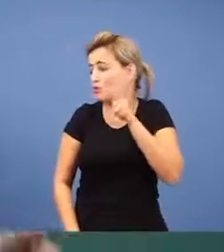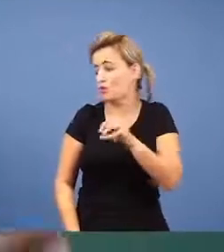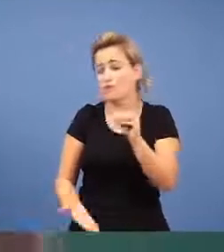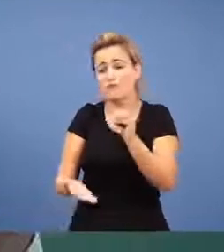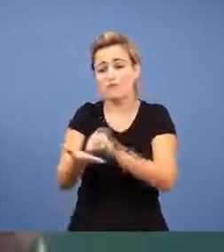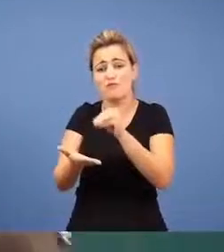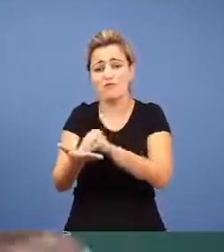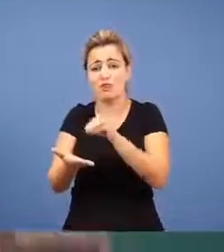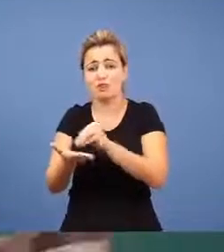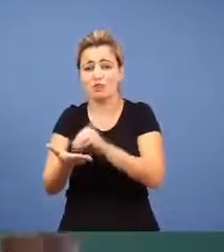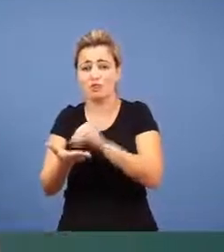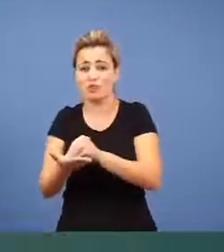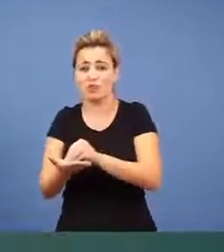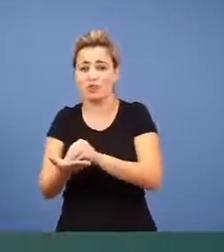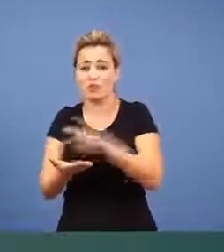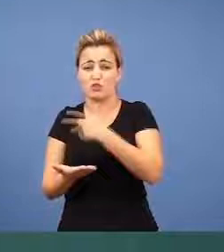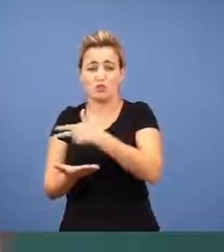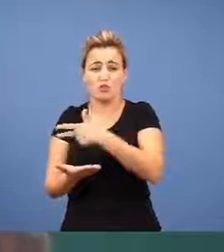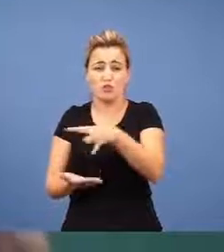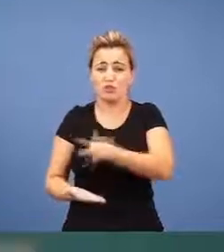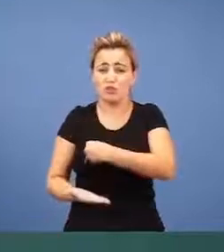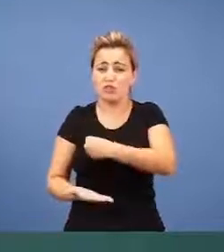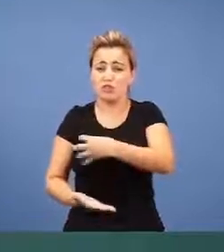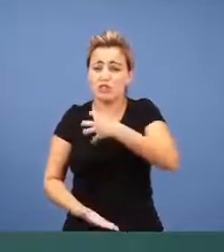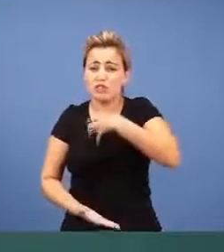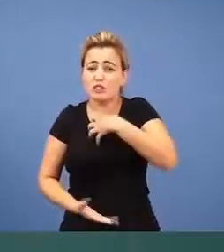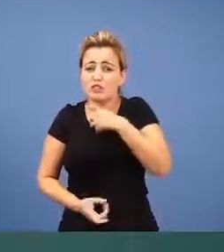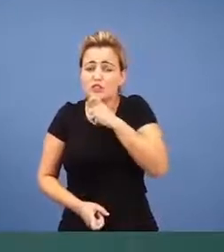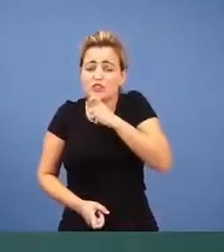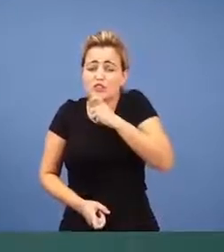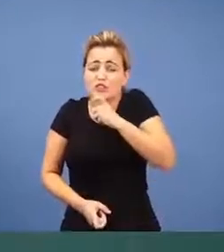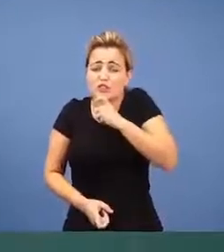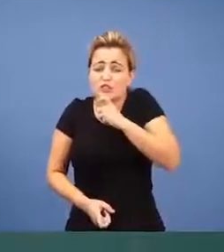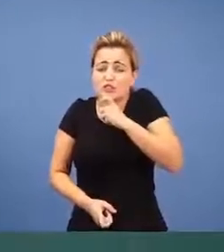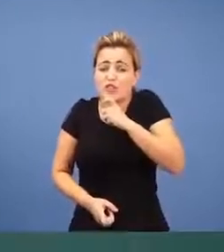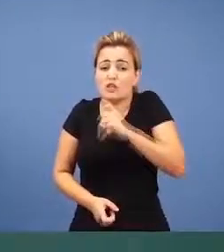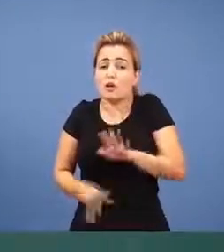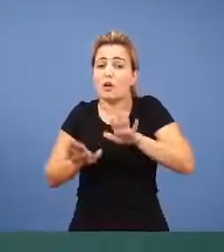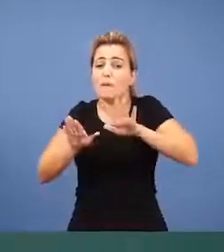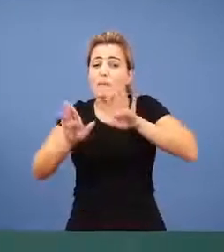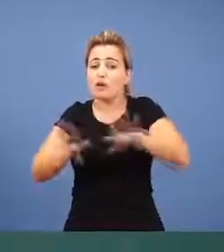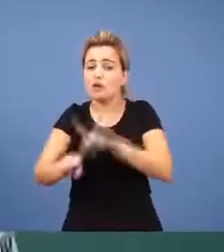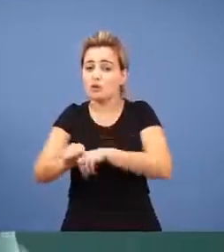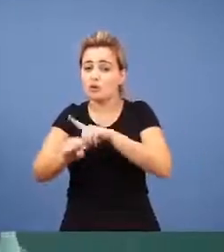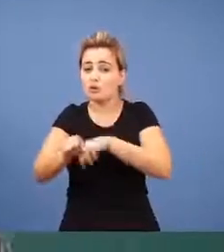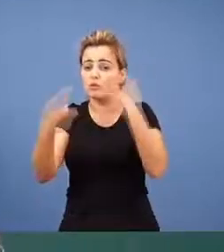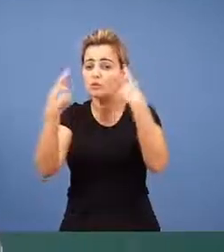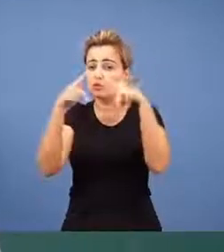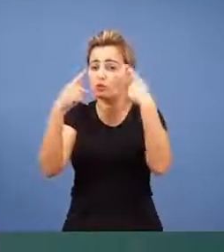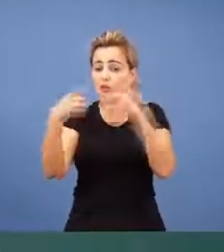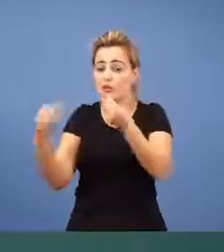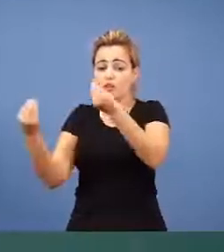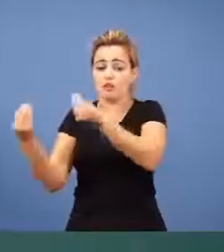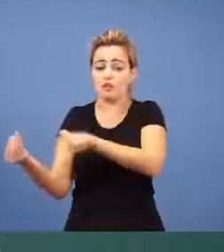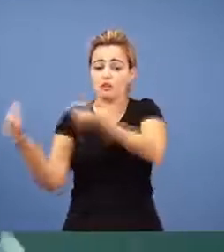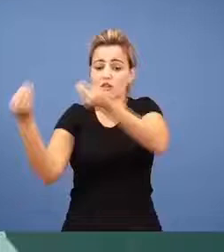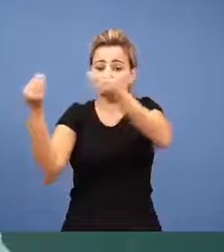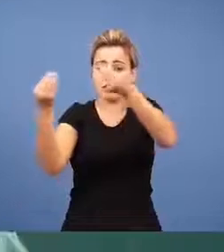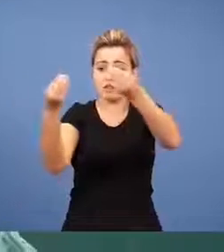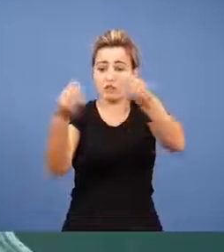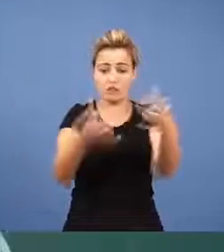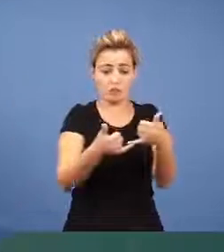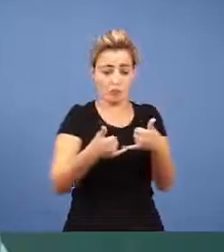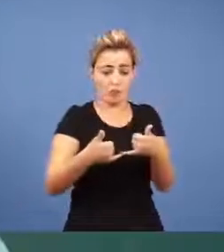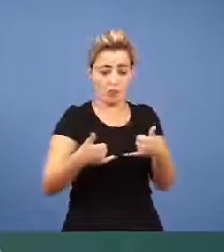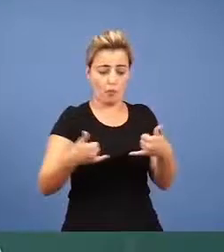insufficient. A few children were cold, unprotected, and couples. But during the class, it was given to the